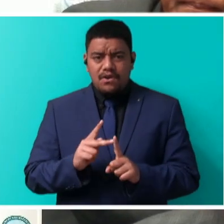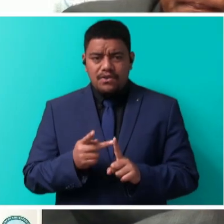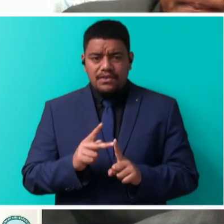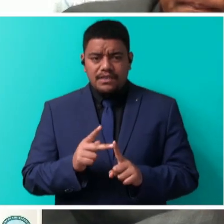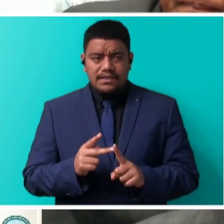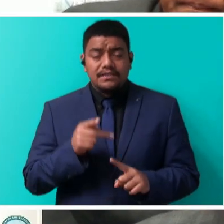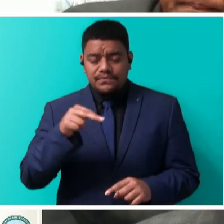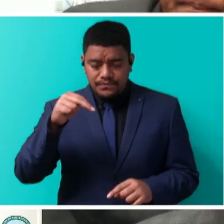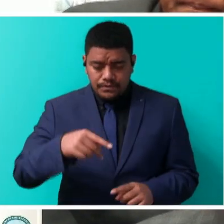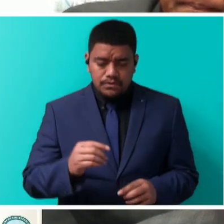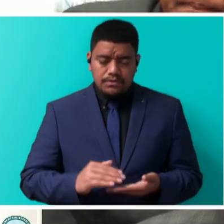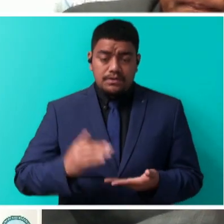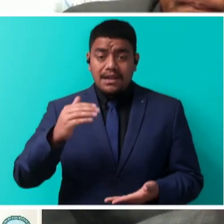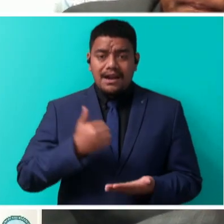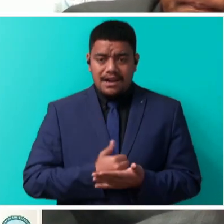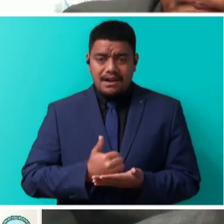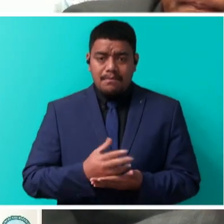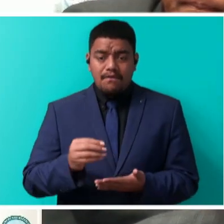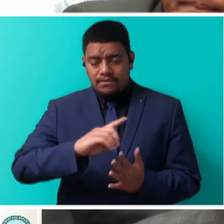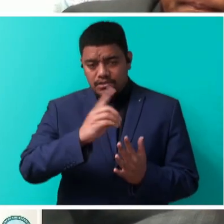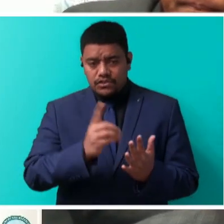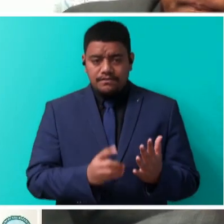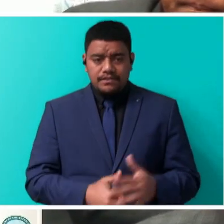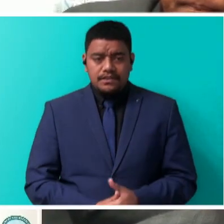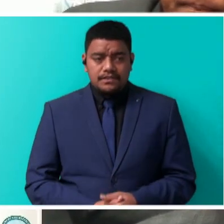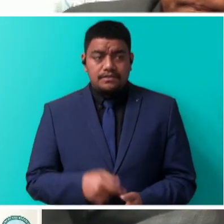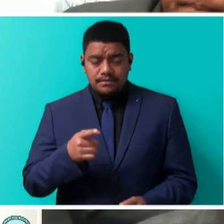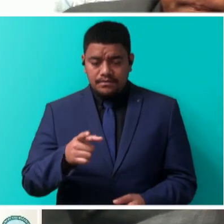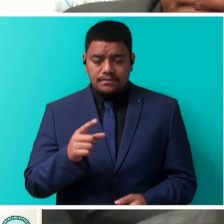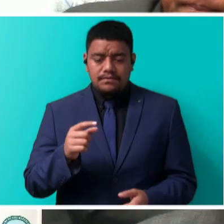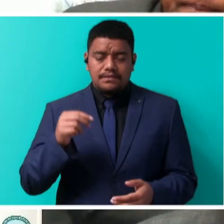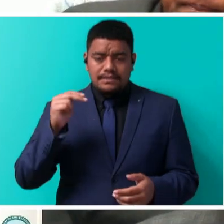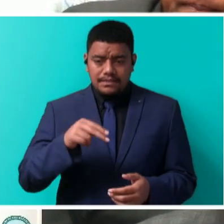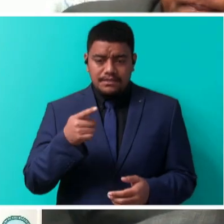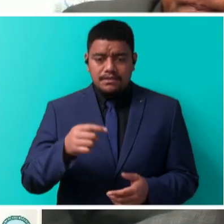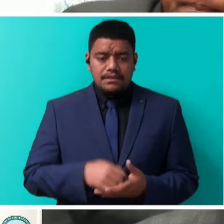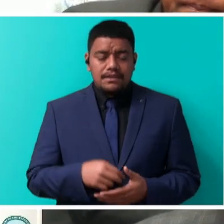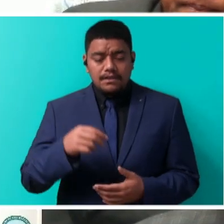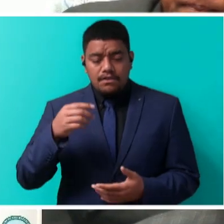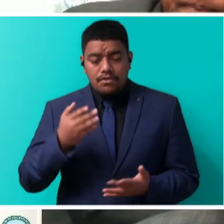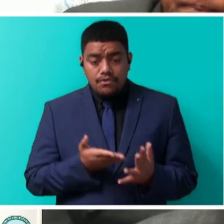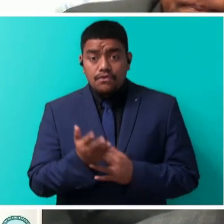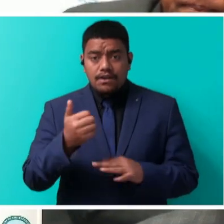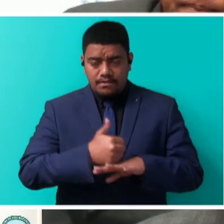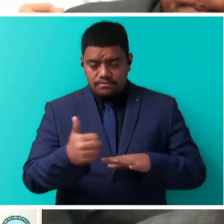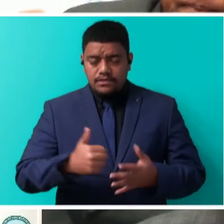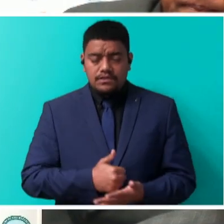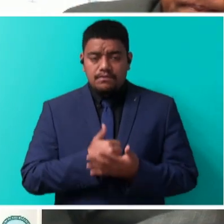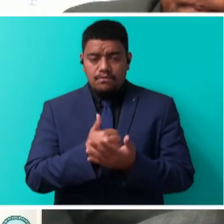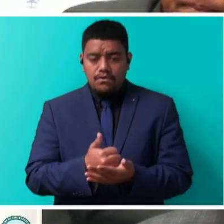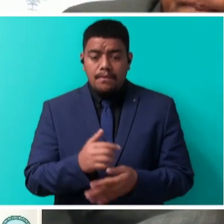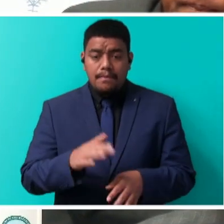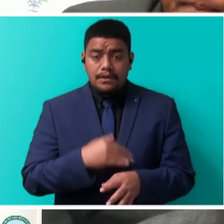there is a need to increase the number of legislative drafters. As a matter of retention, there is also a need through government support to ensure